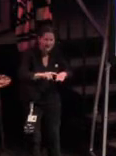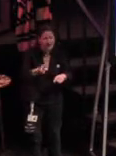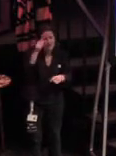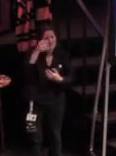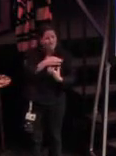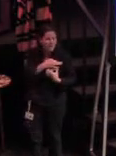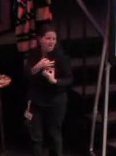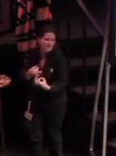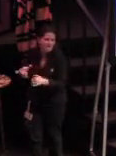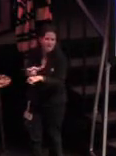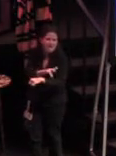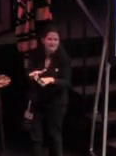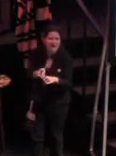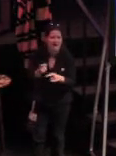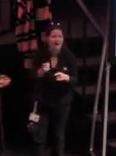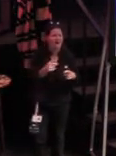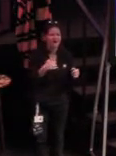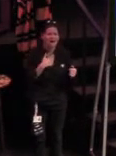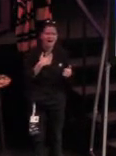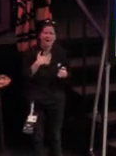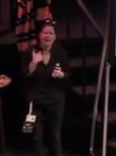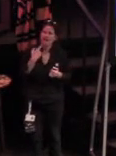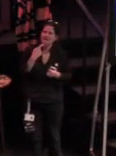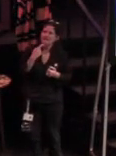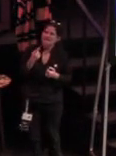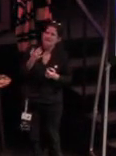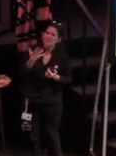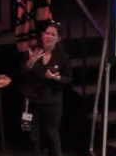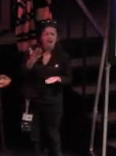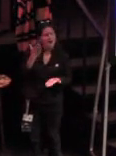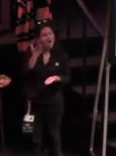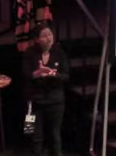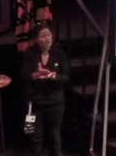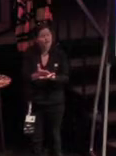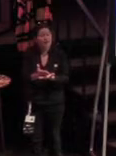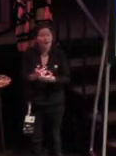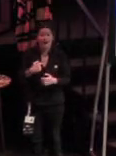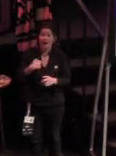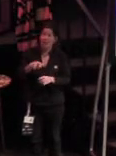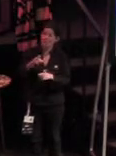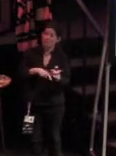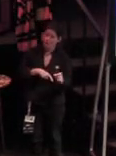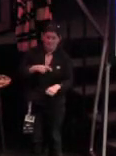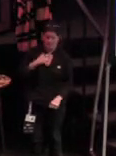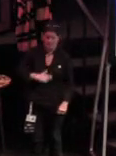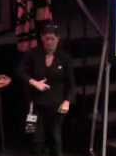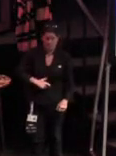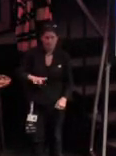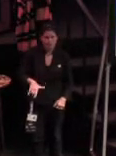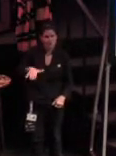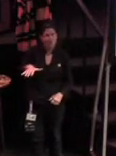you to this role? And I thought about it. And I said, well, yeah, actually, like, as a young person growing up in Shepherd's